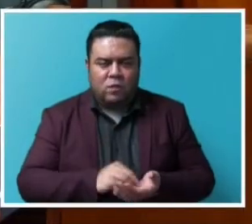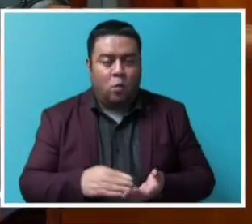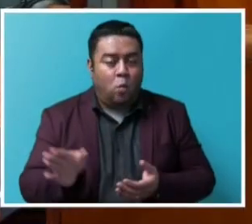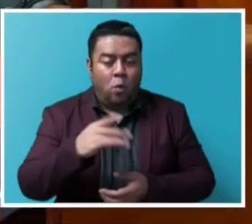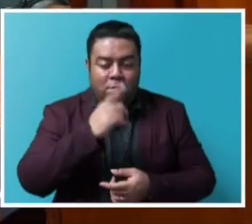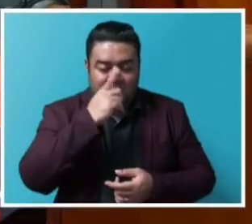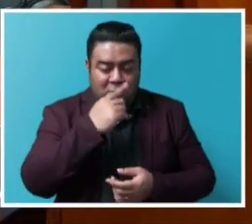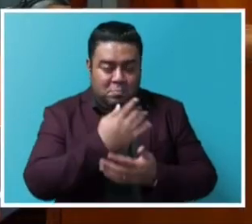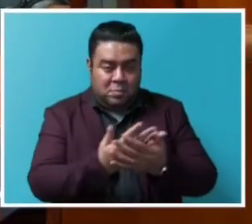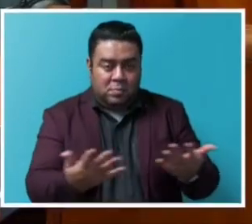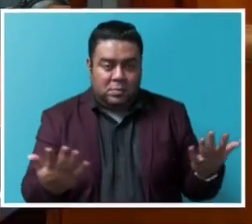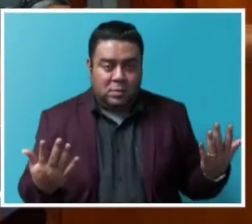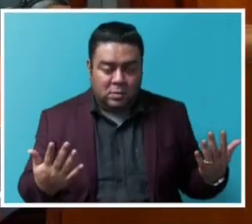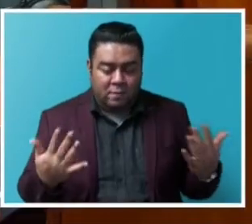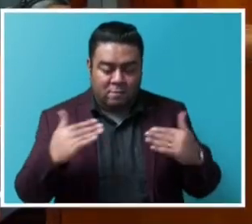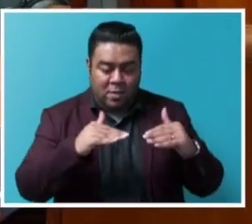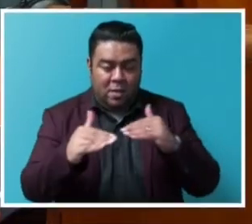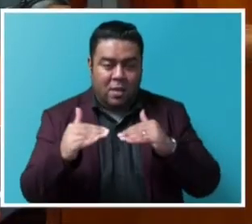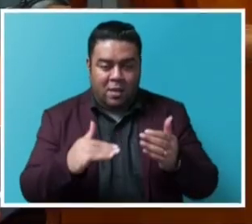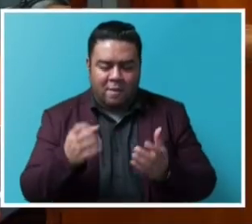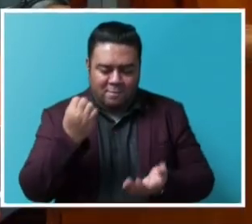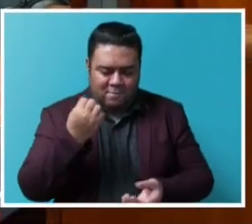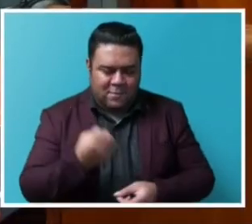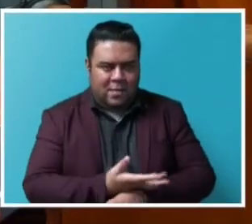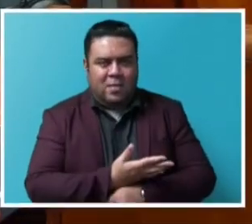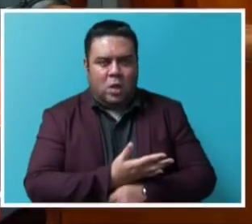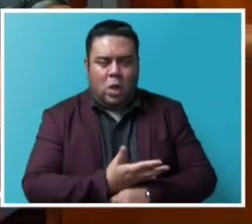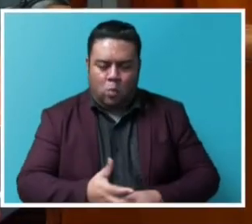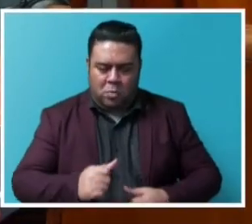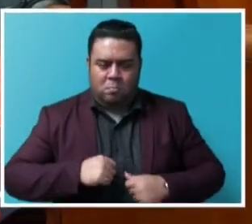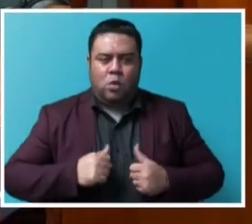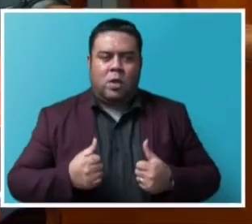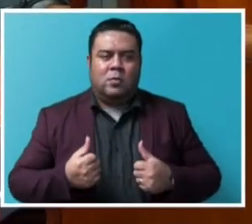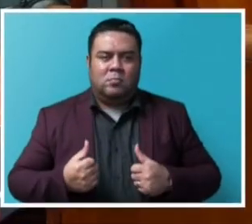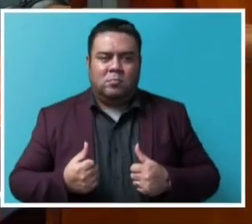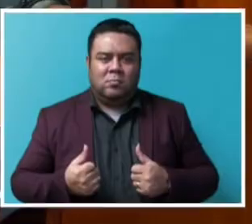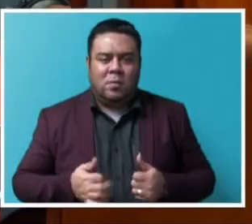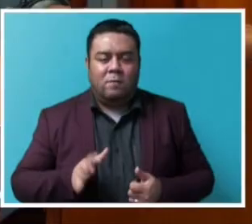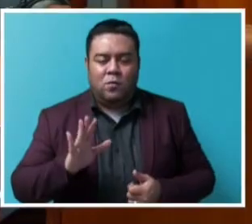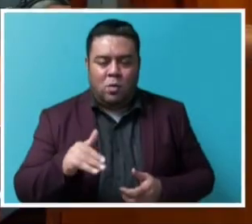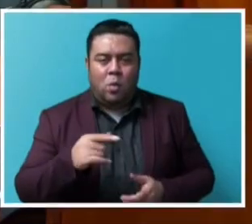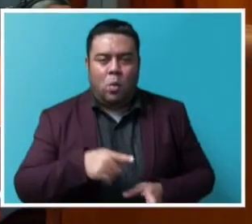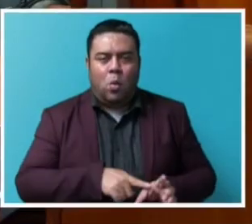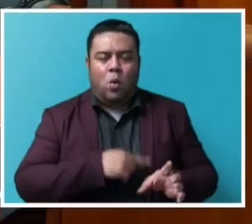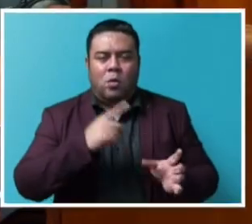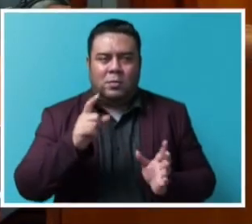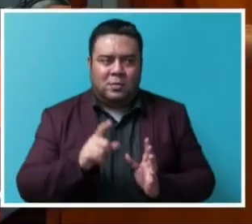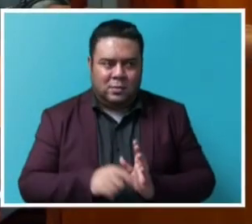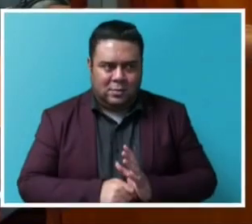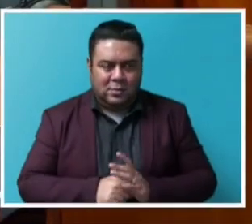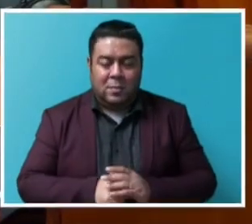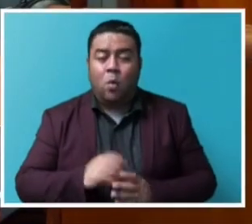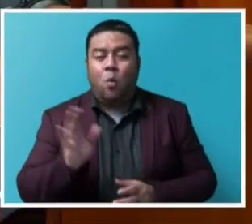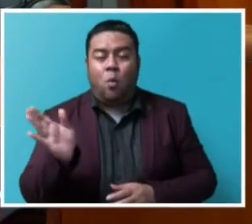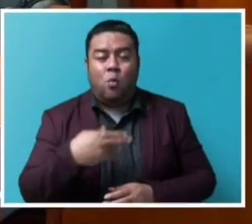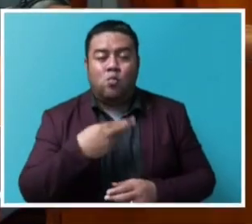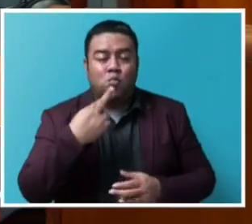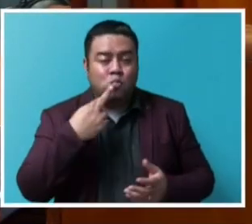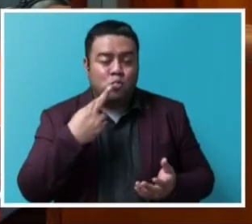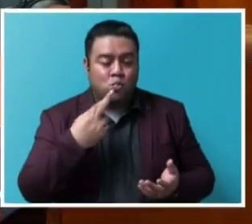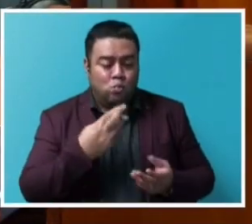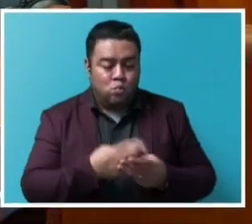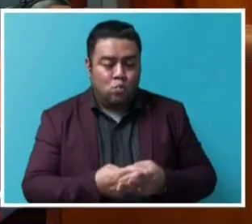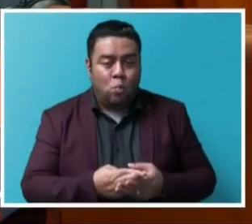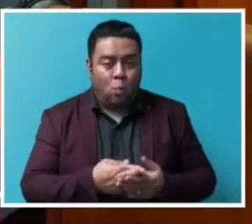Fijians fairly, efficiently, and with pride for the long term. With every reward must